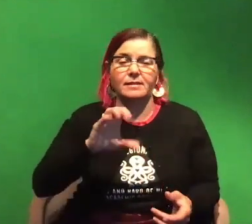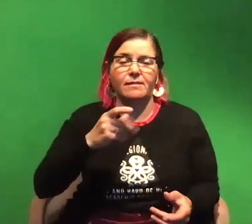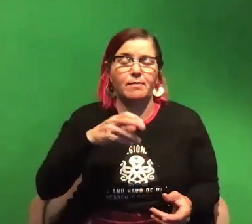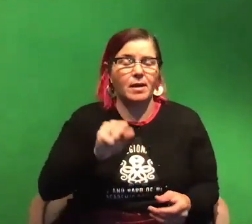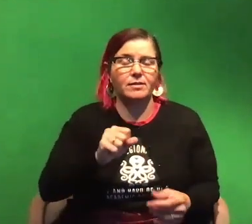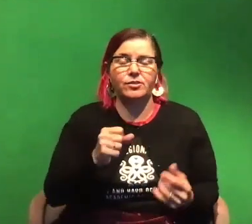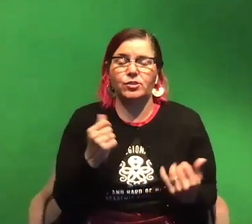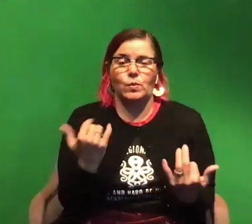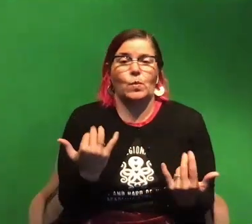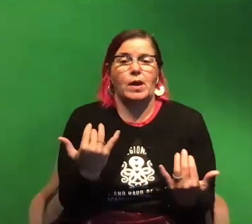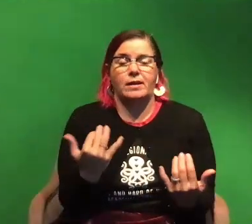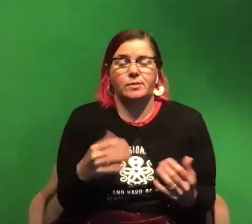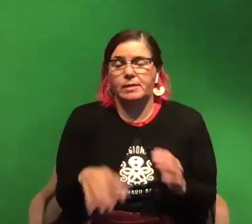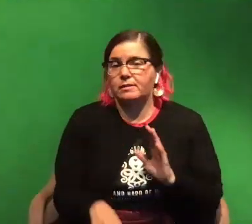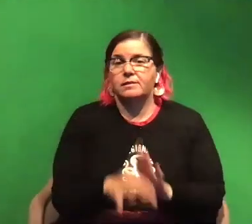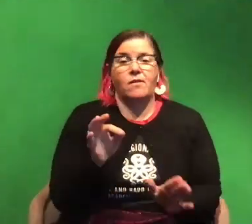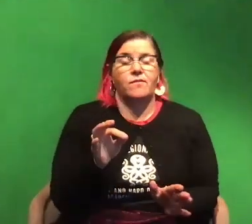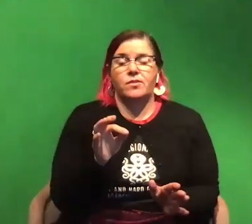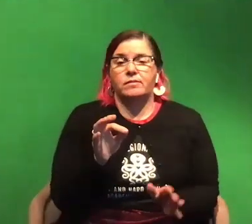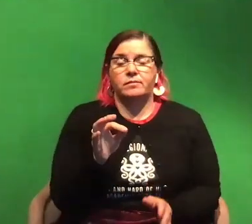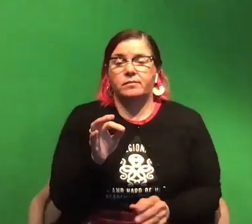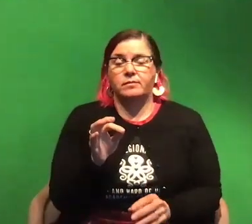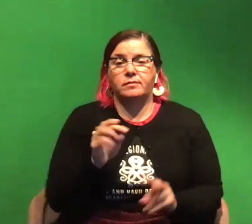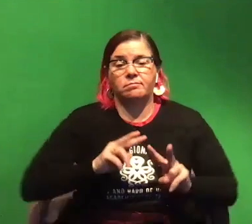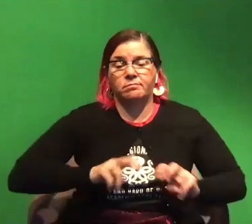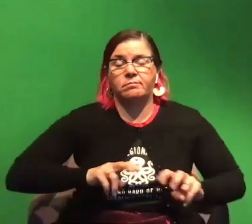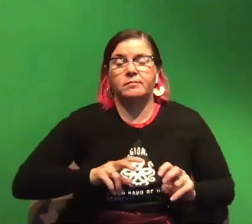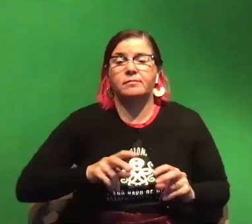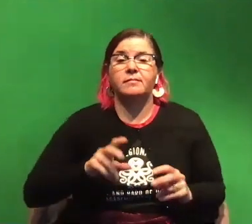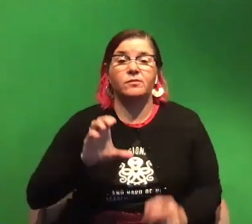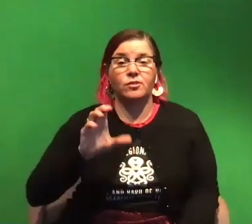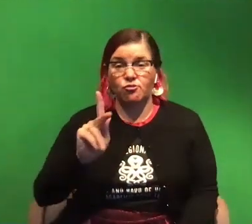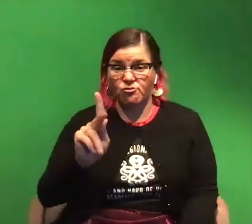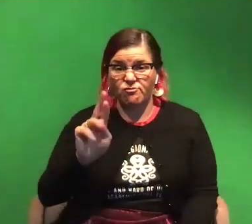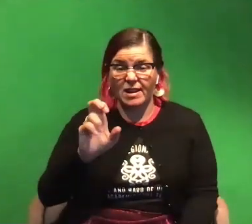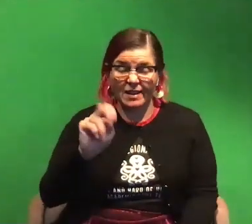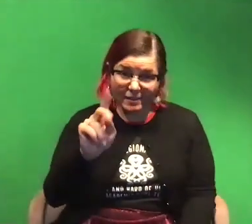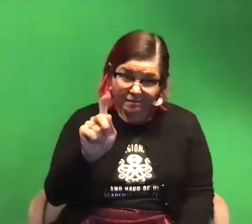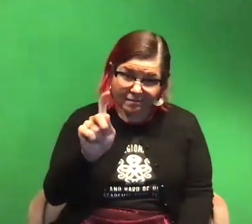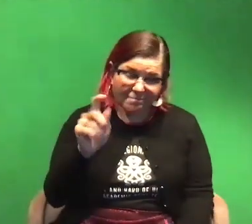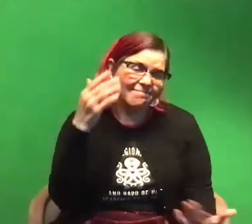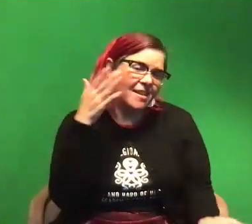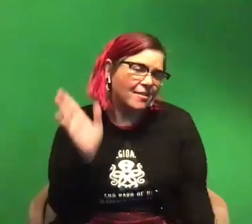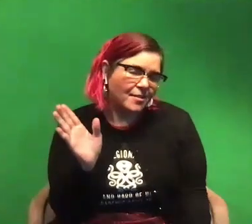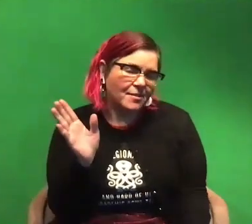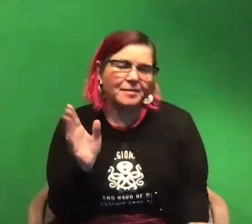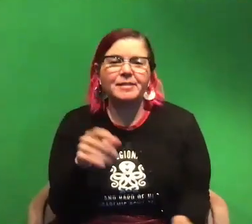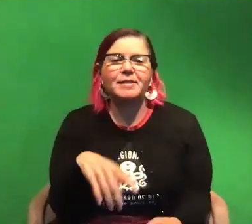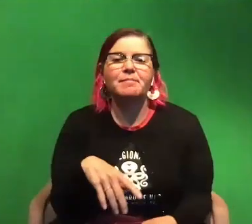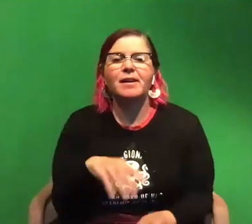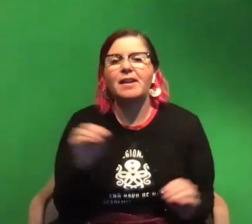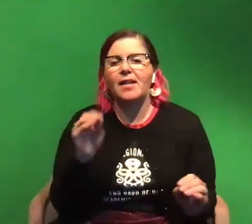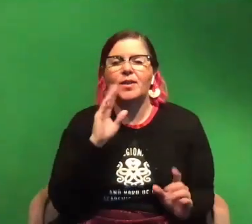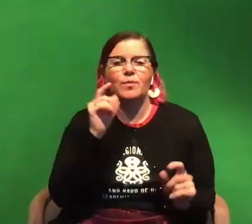to be kind of discovered. And whether it's a Kraken or not, I'm not sure, but you know, nothing surprises me